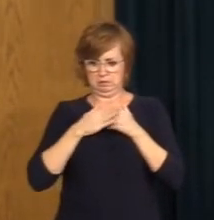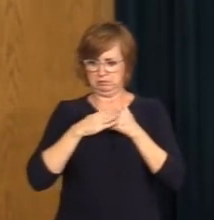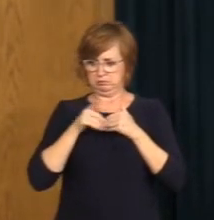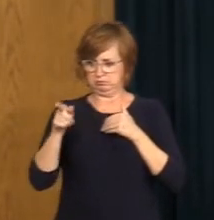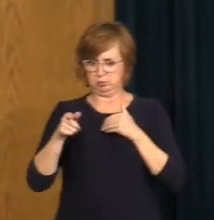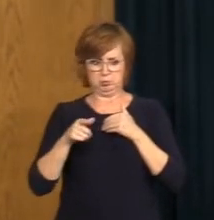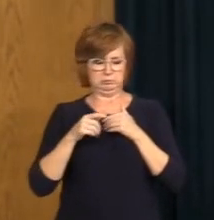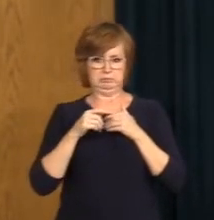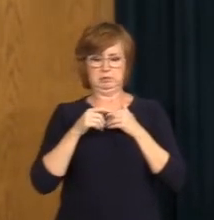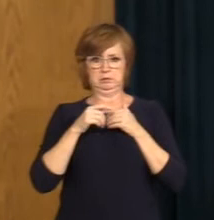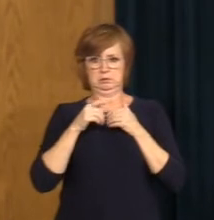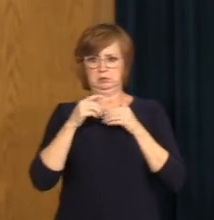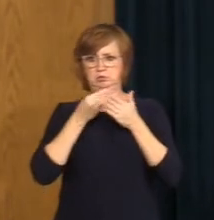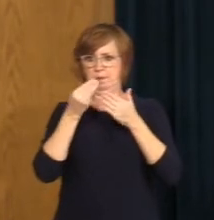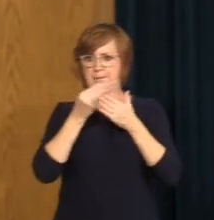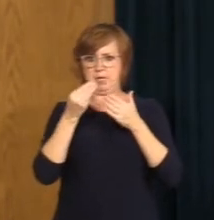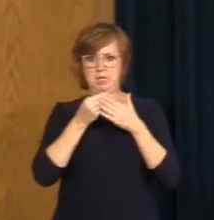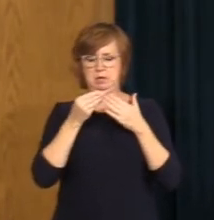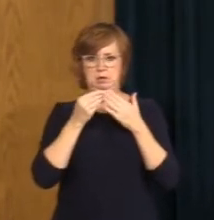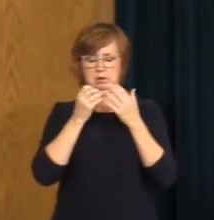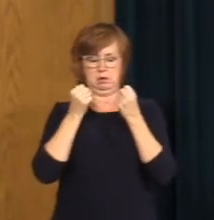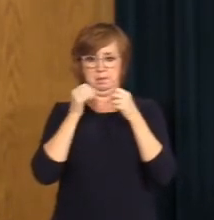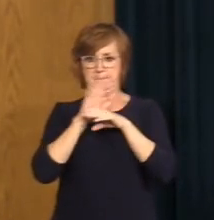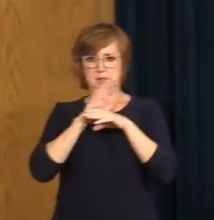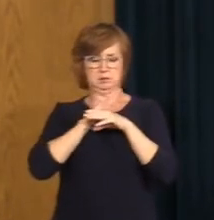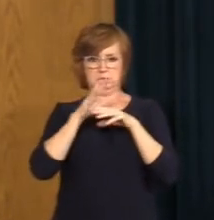use is an important additional layer.